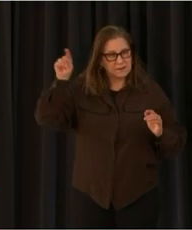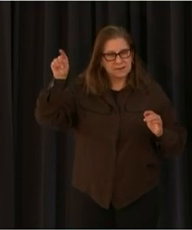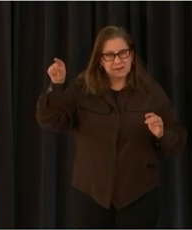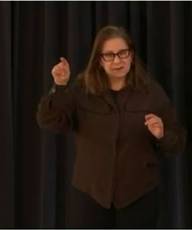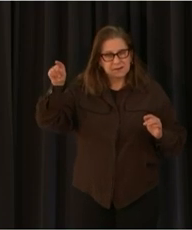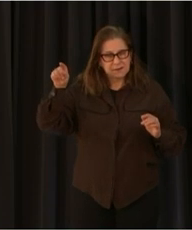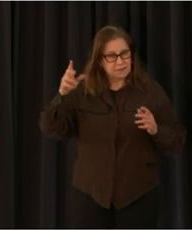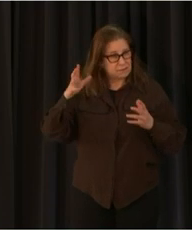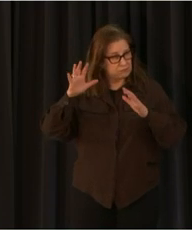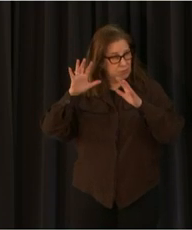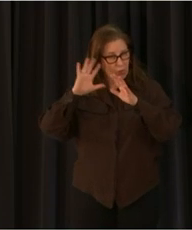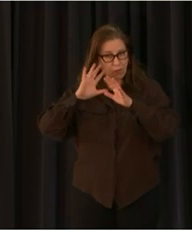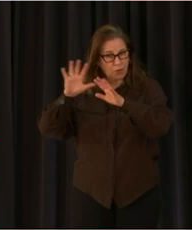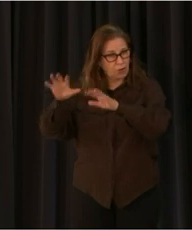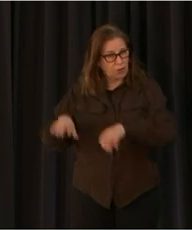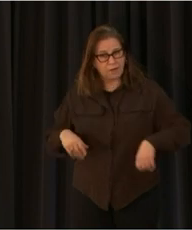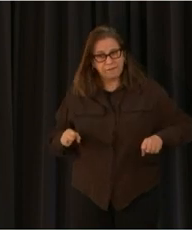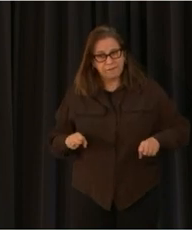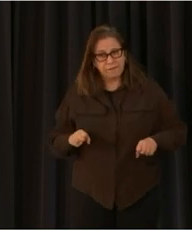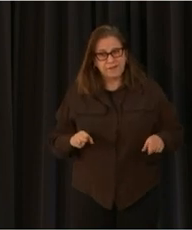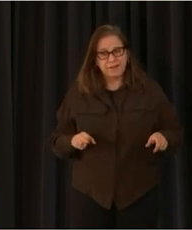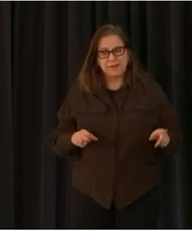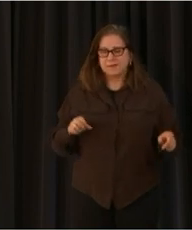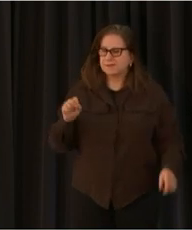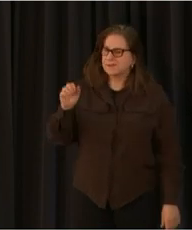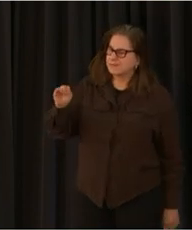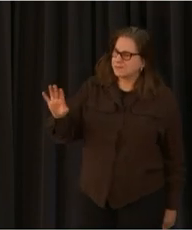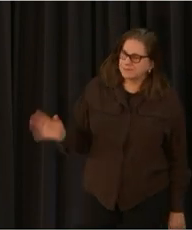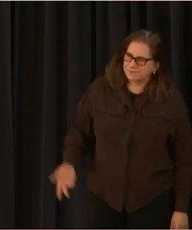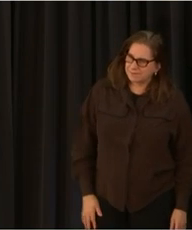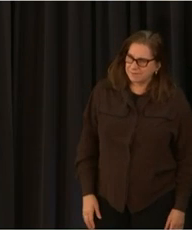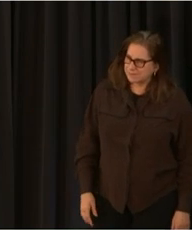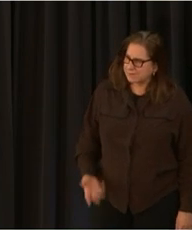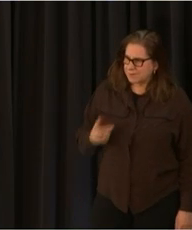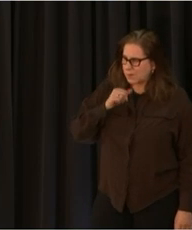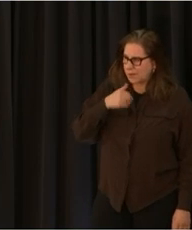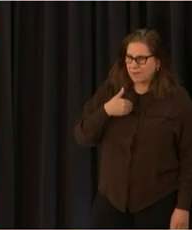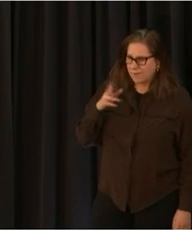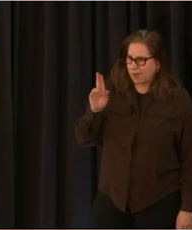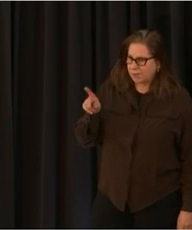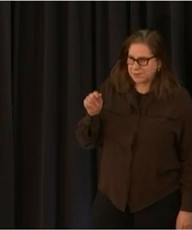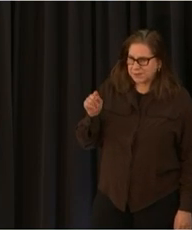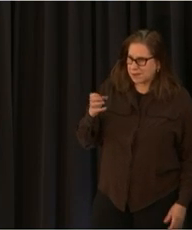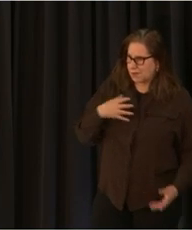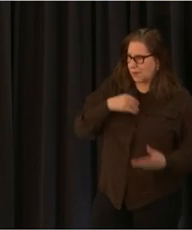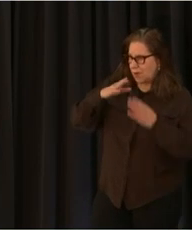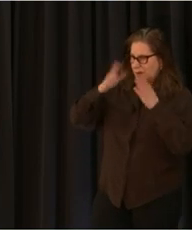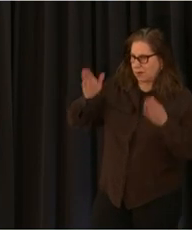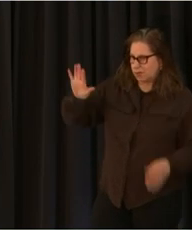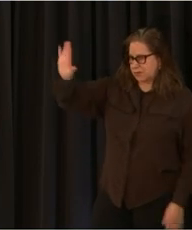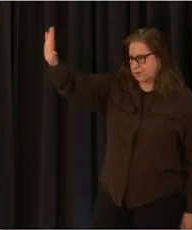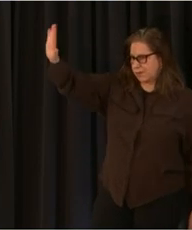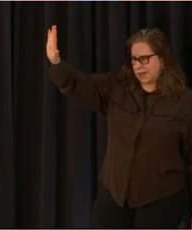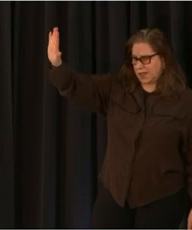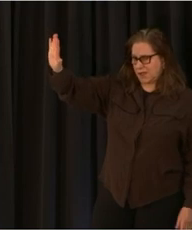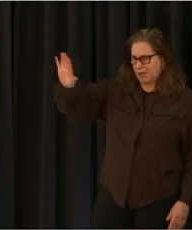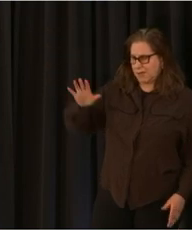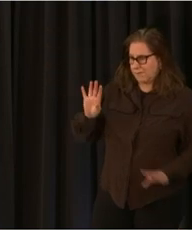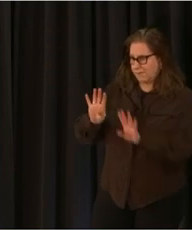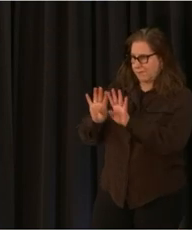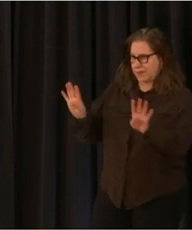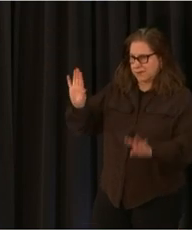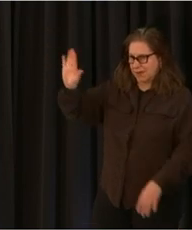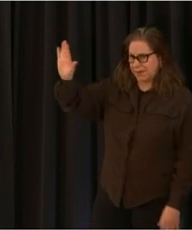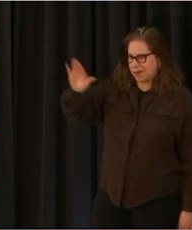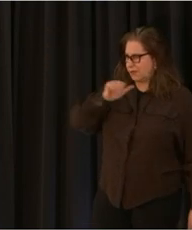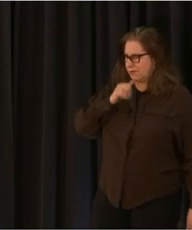your thoughts there? Sam, we haven't gotten any update on the fence. I will